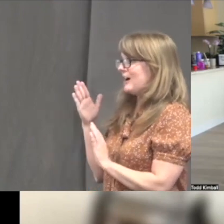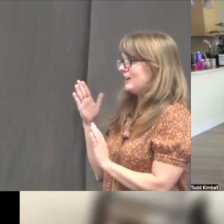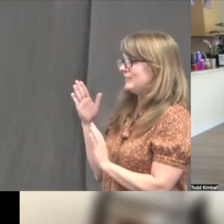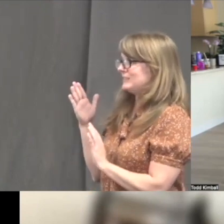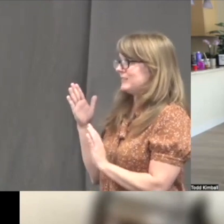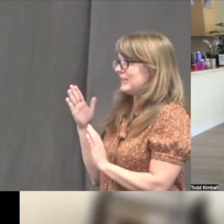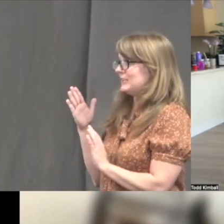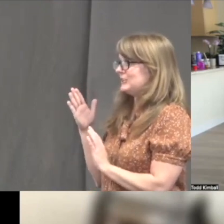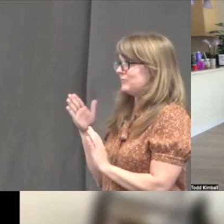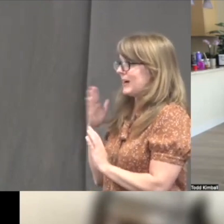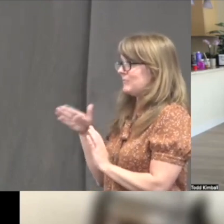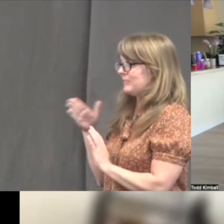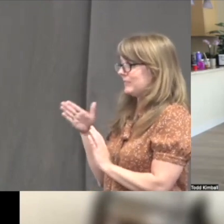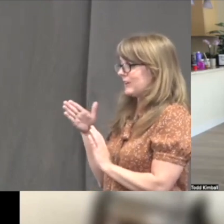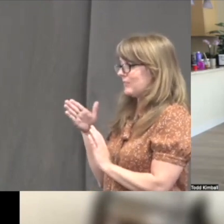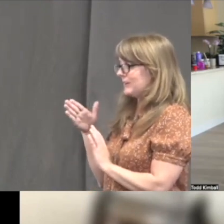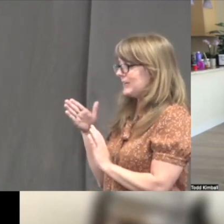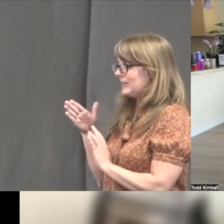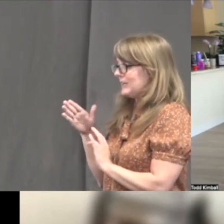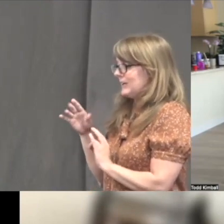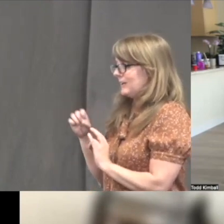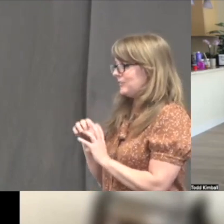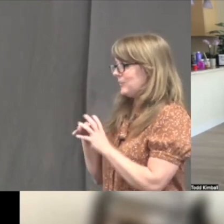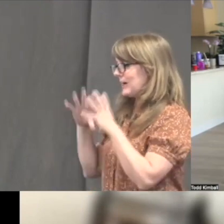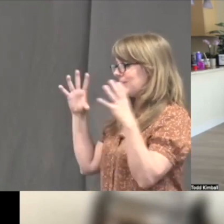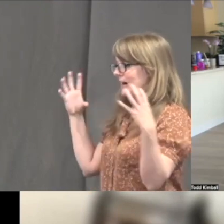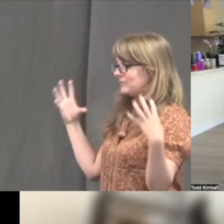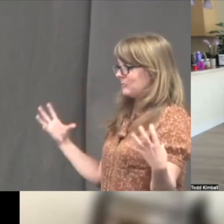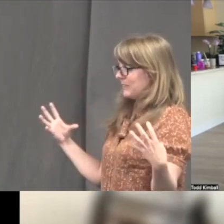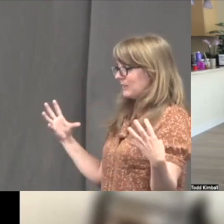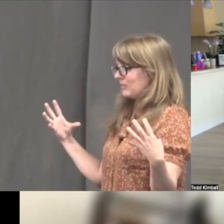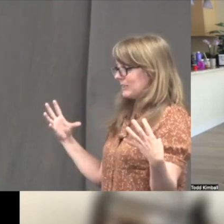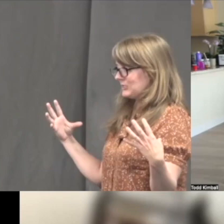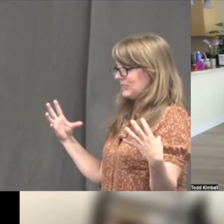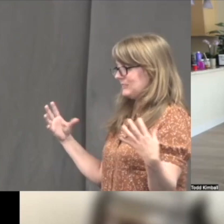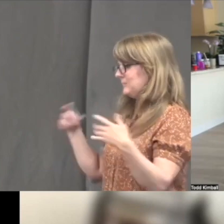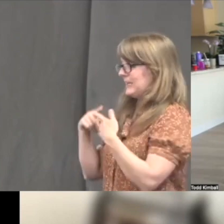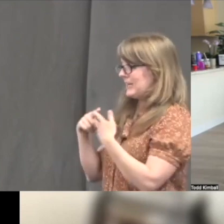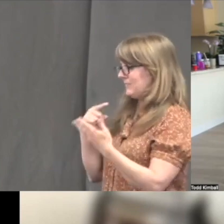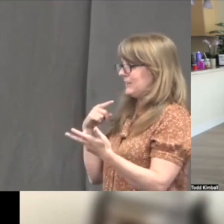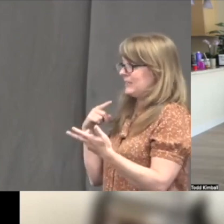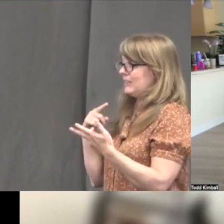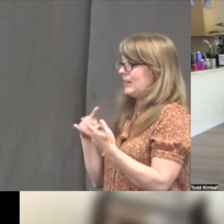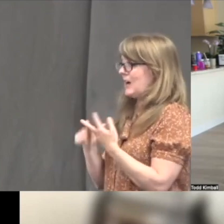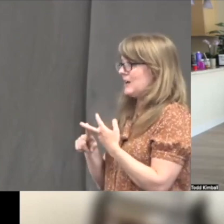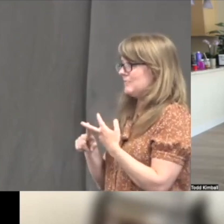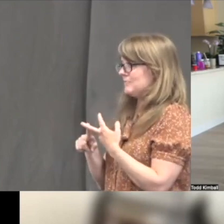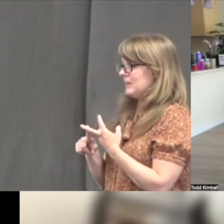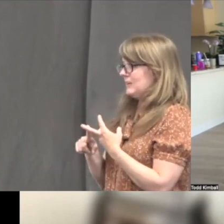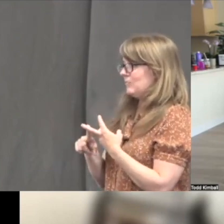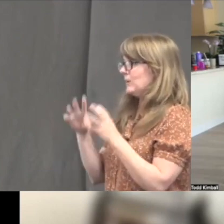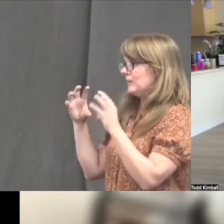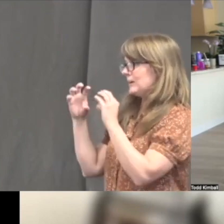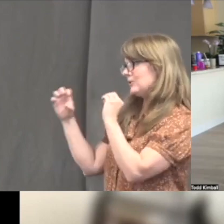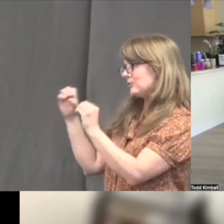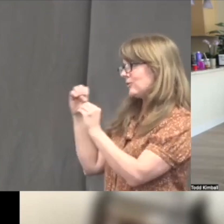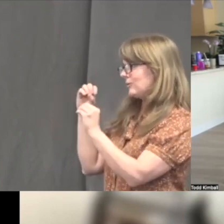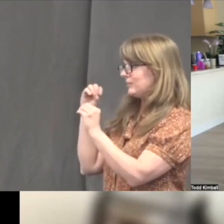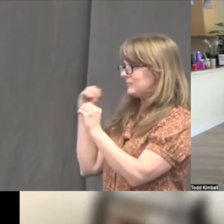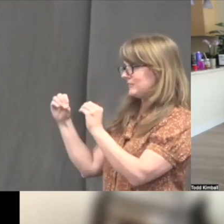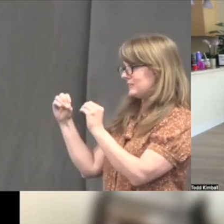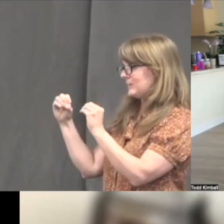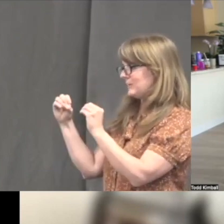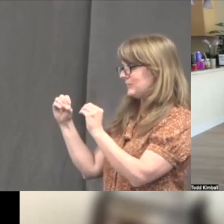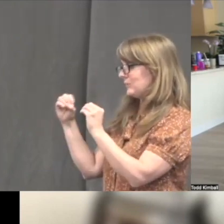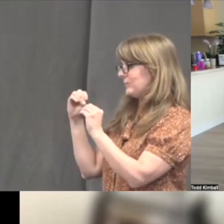got all of this finished right before COVID. And so we kind of asked our bigger questions, behavior, were the control